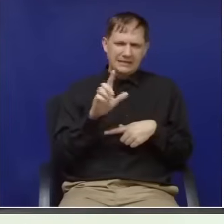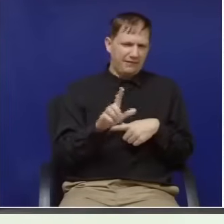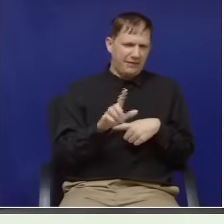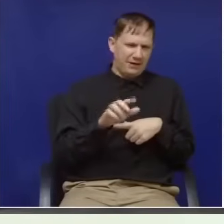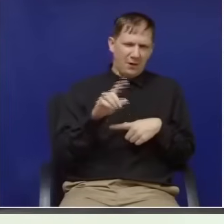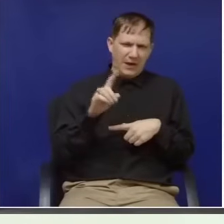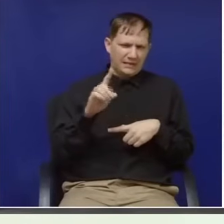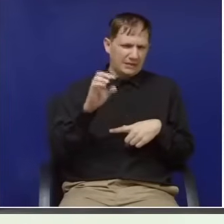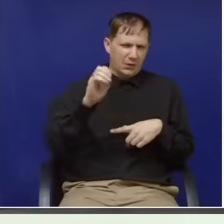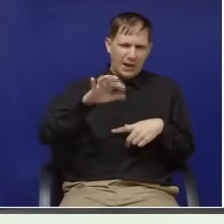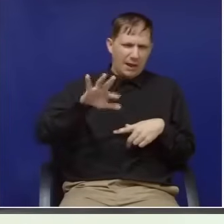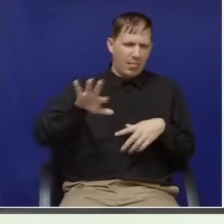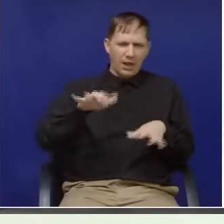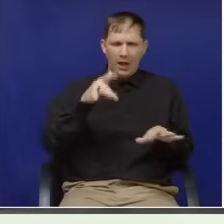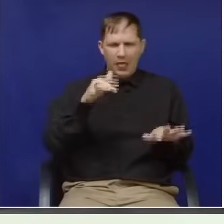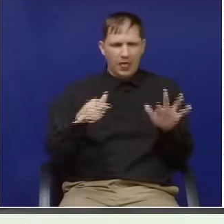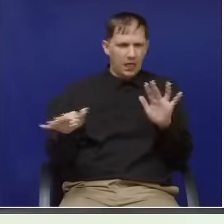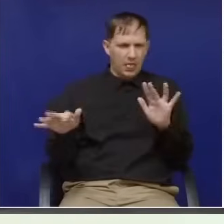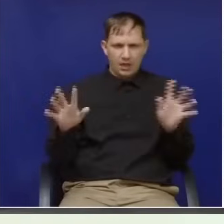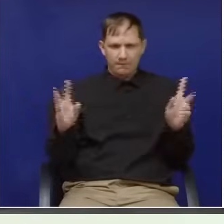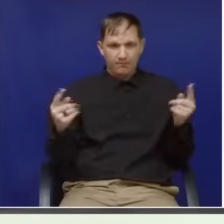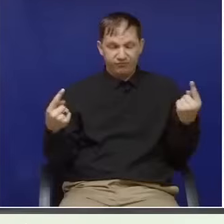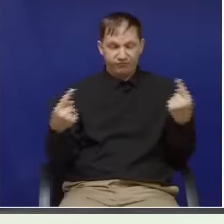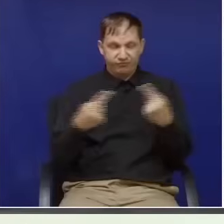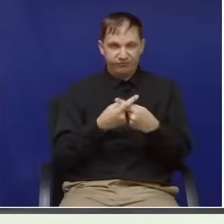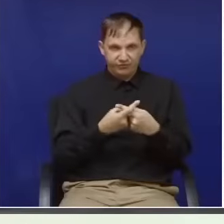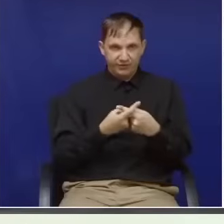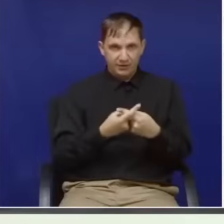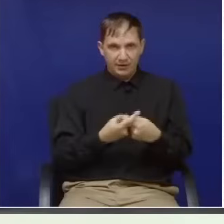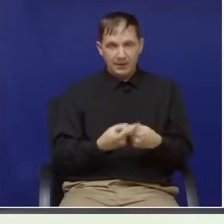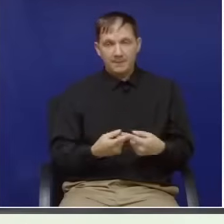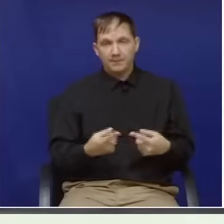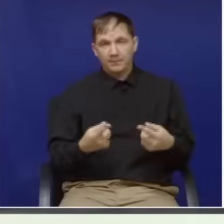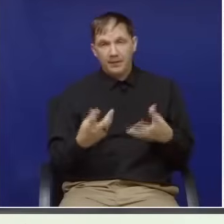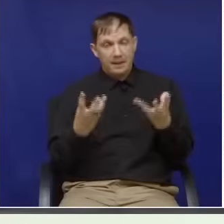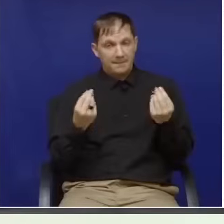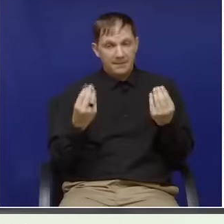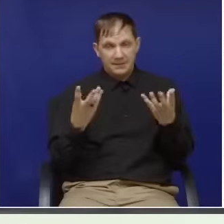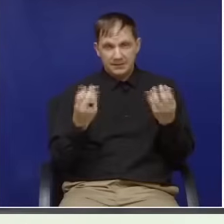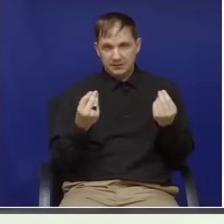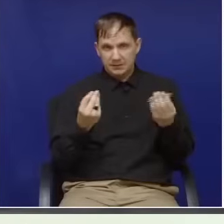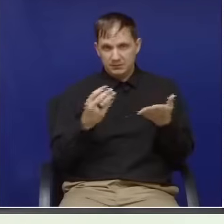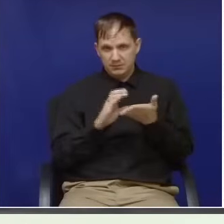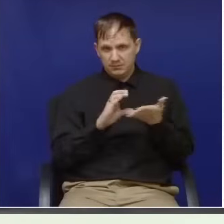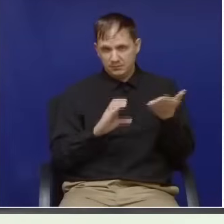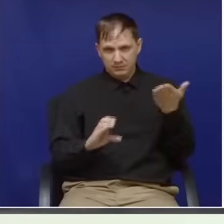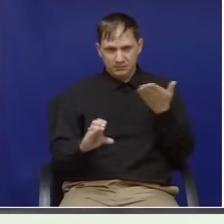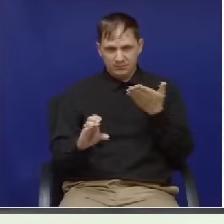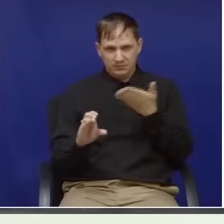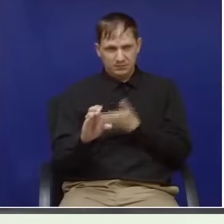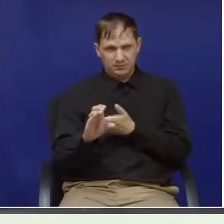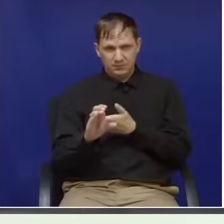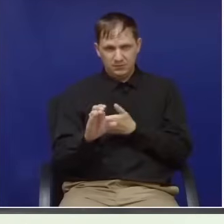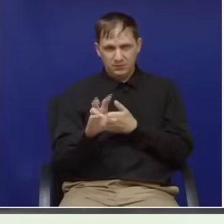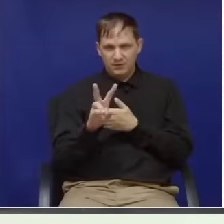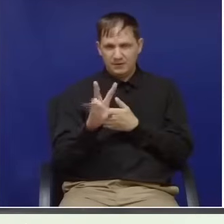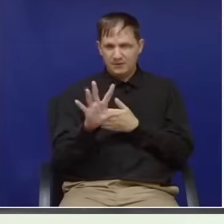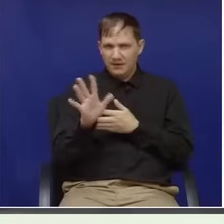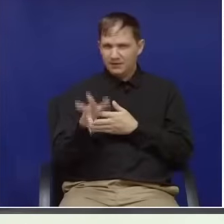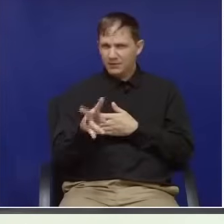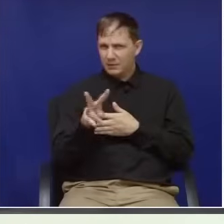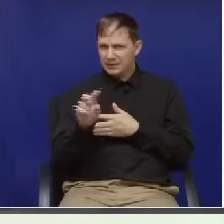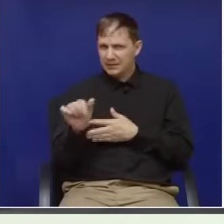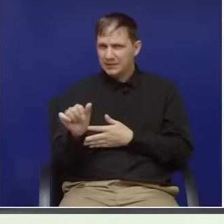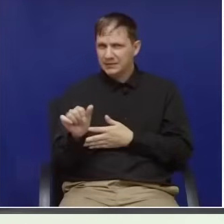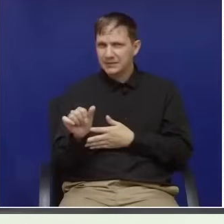015 million was allocated for the 25-26 financial year.